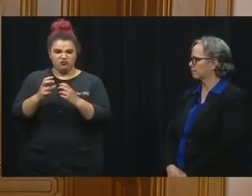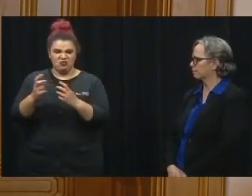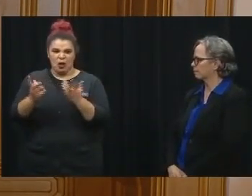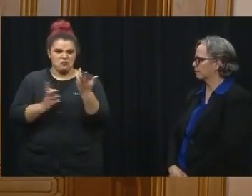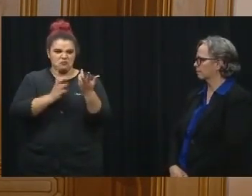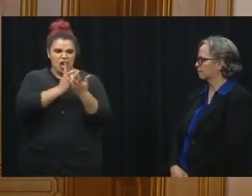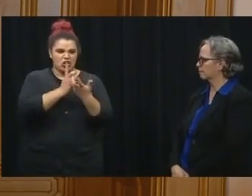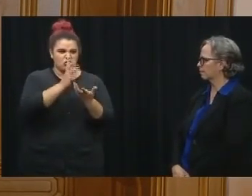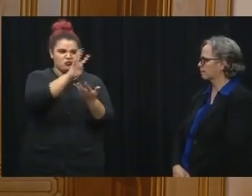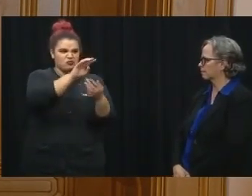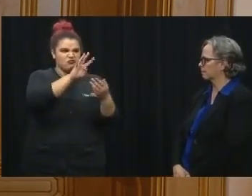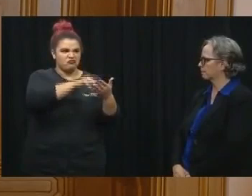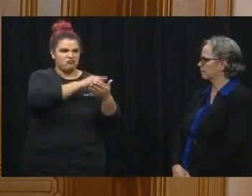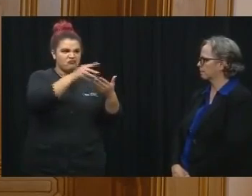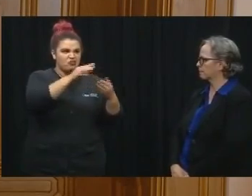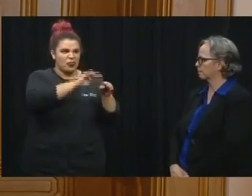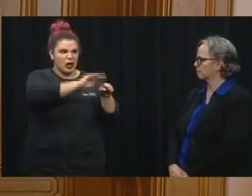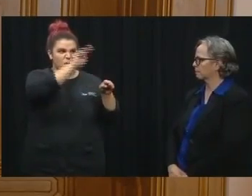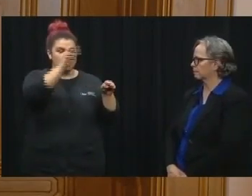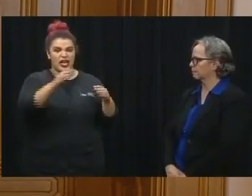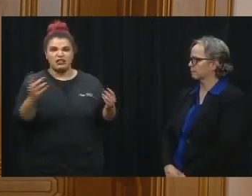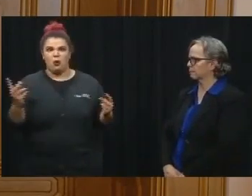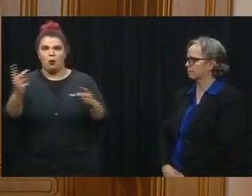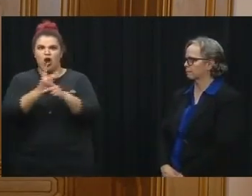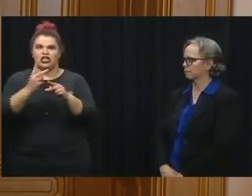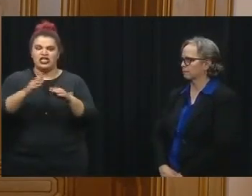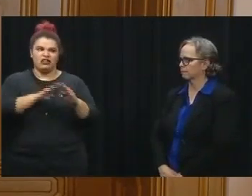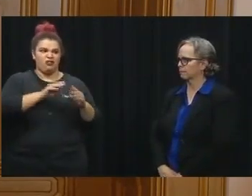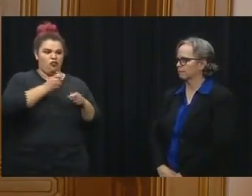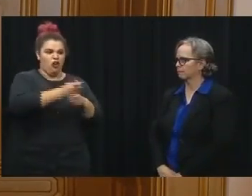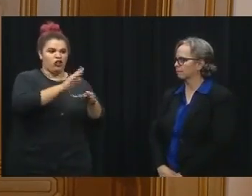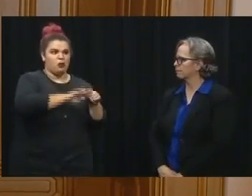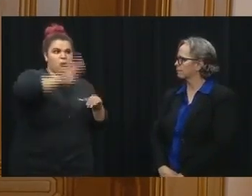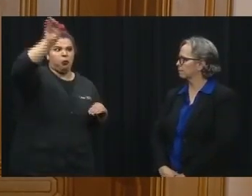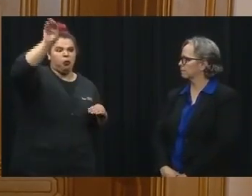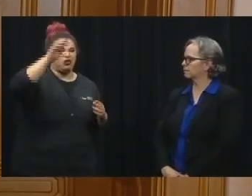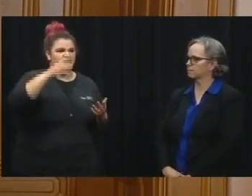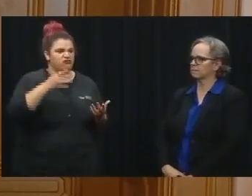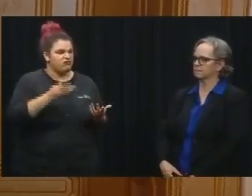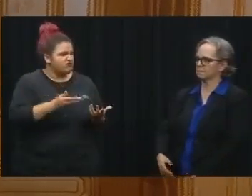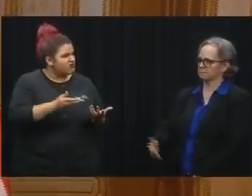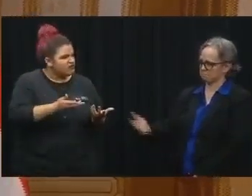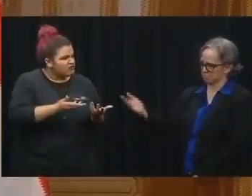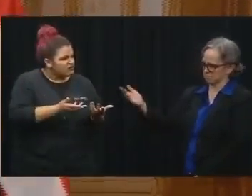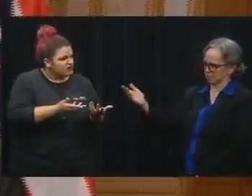you, Dr. Acton, described? I'll take that.